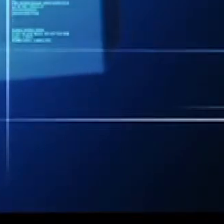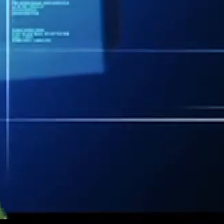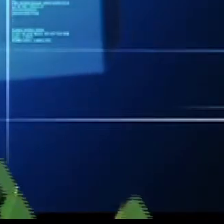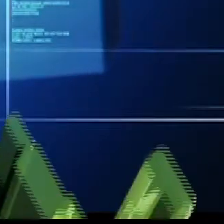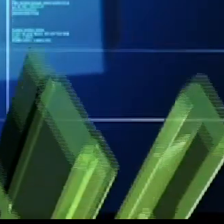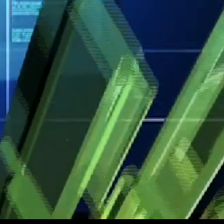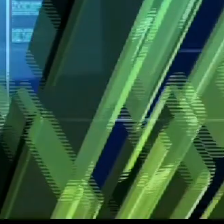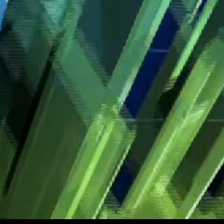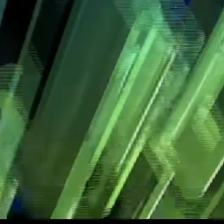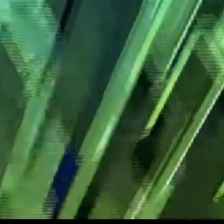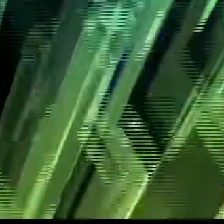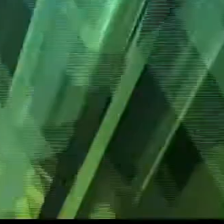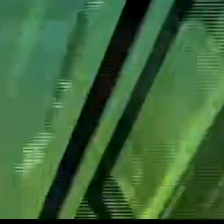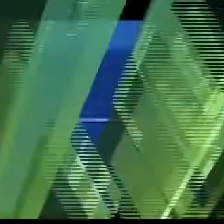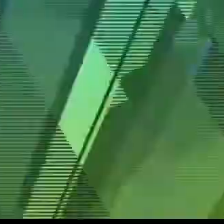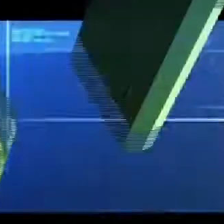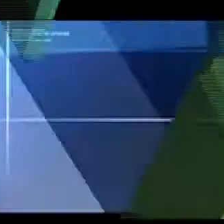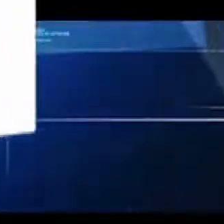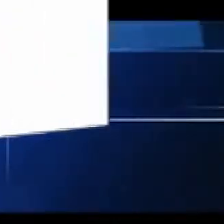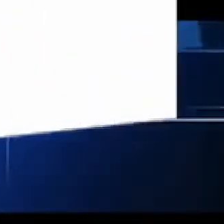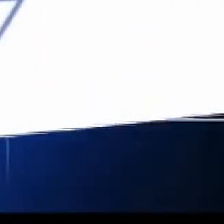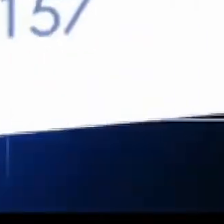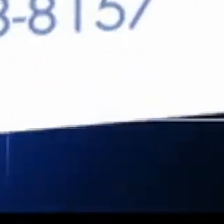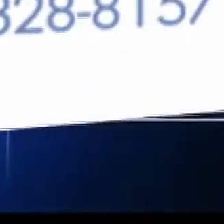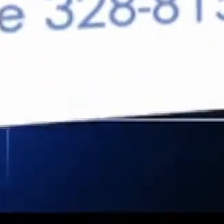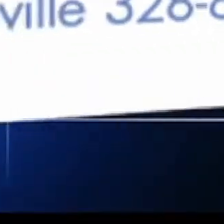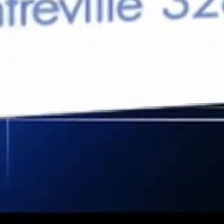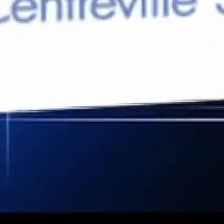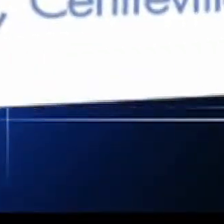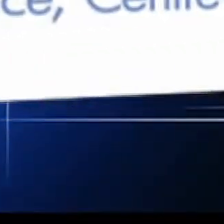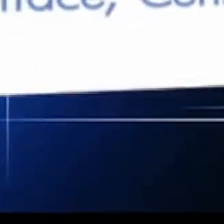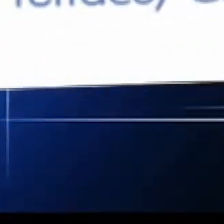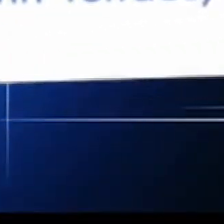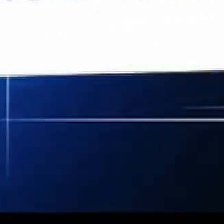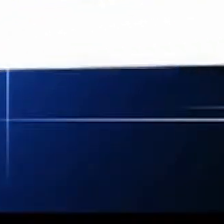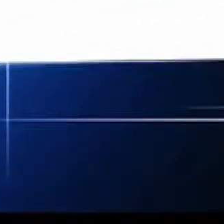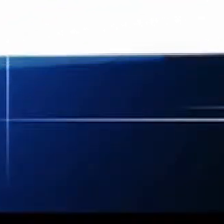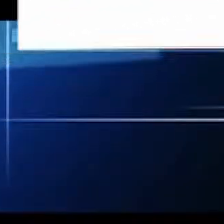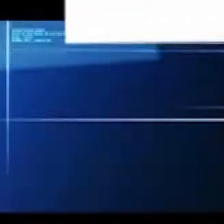This is ZNS Total Sports, brought to you by Fourth Terrace Diagnostic Center.